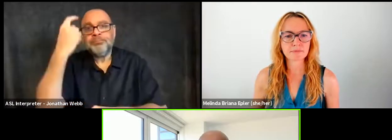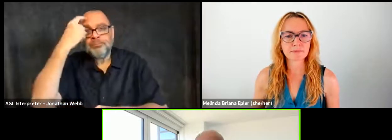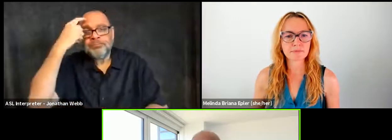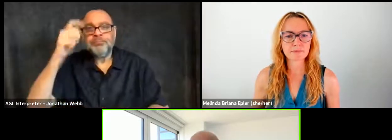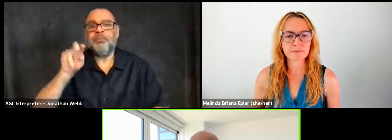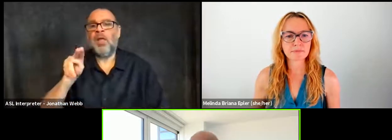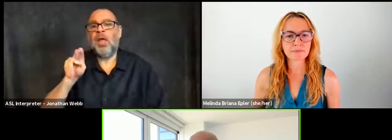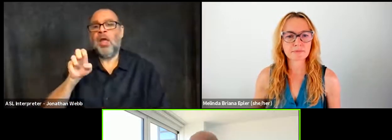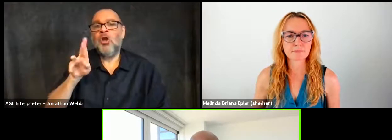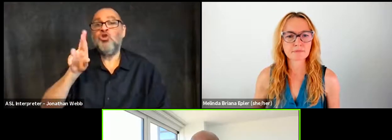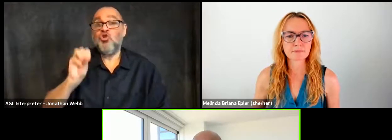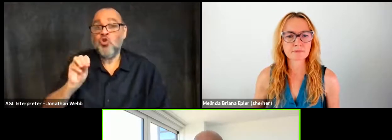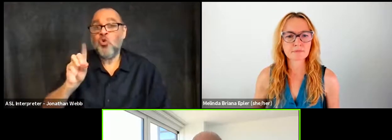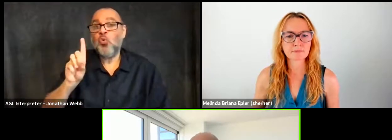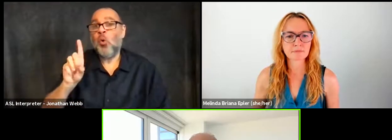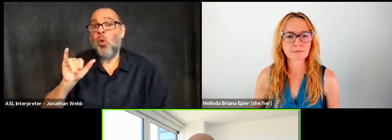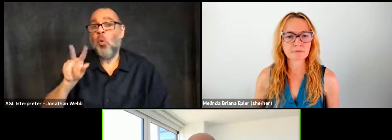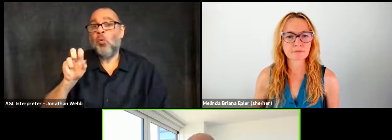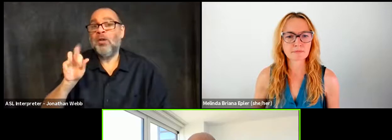Oh, wait a minute.